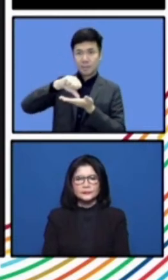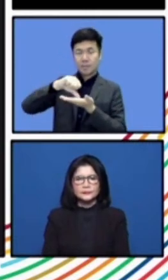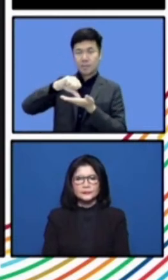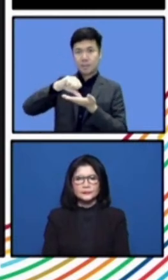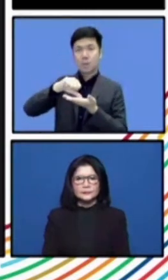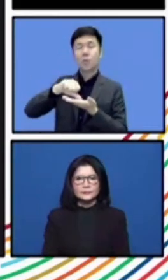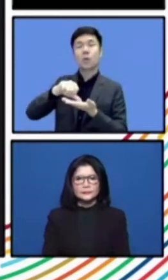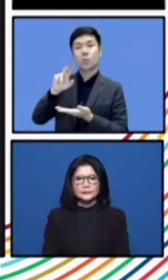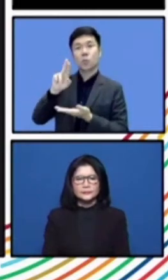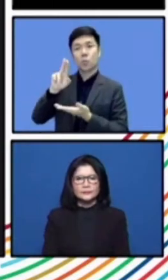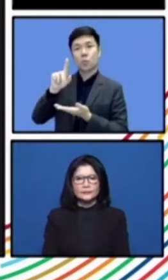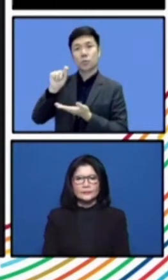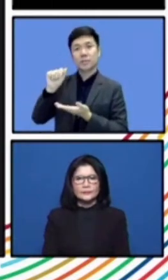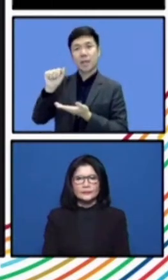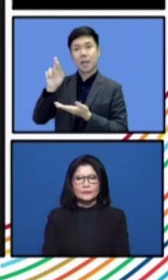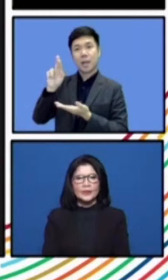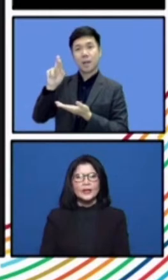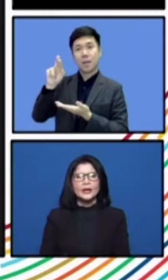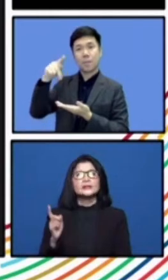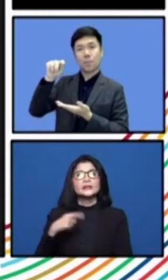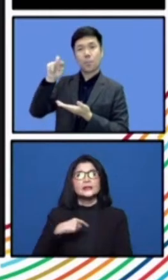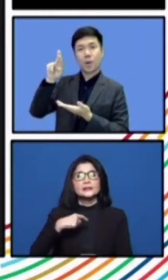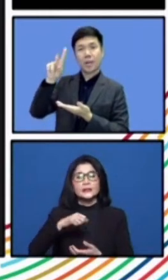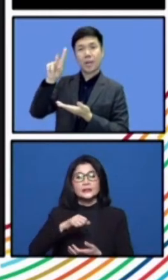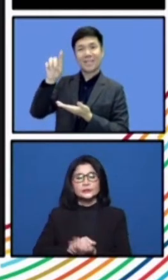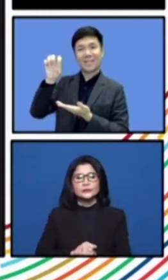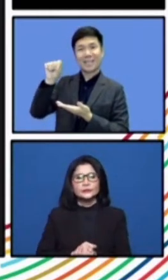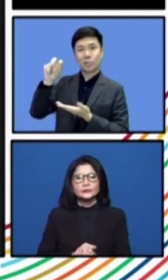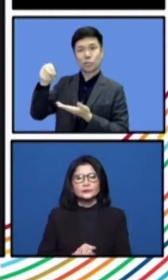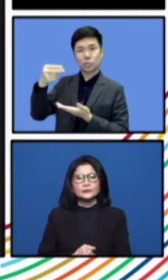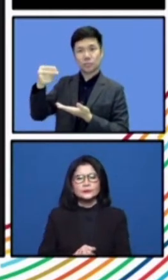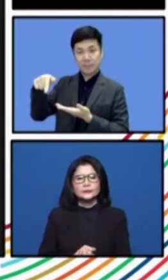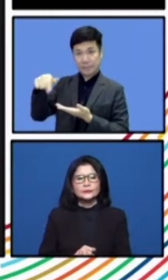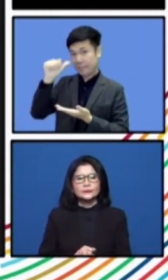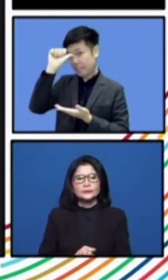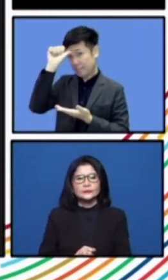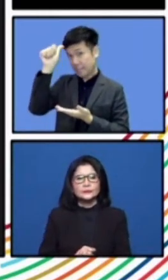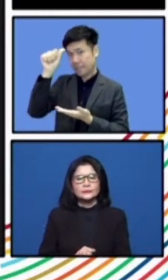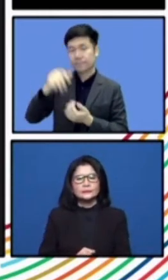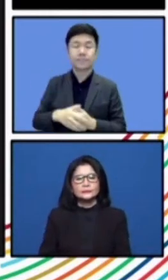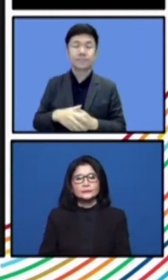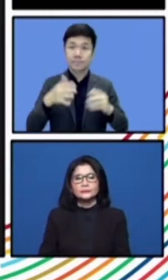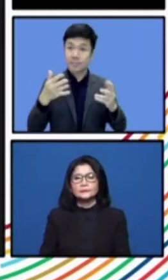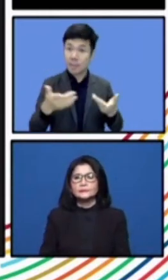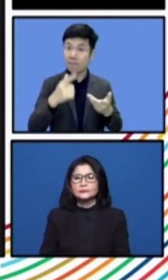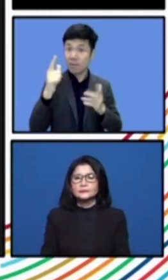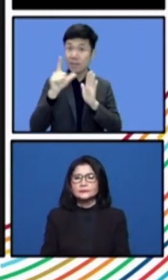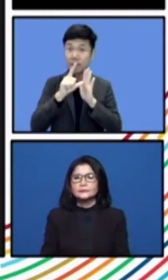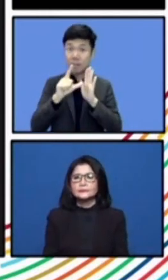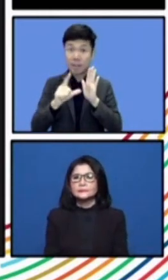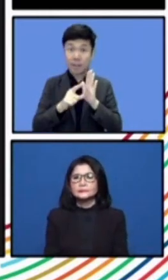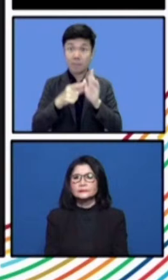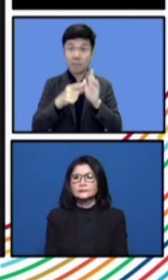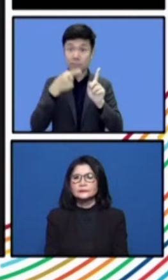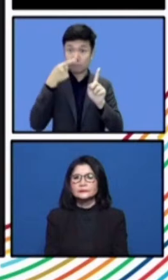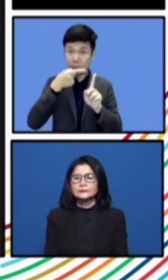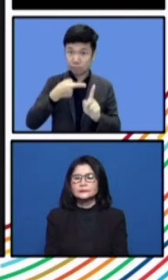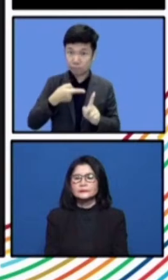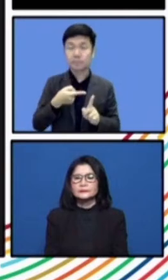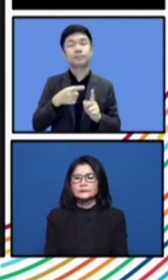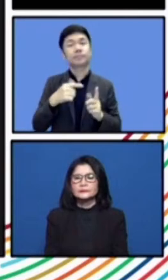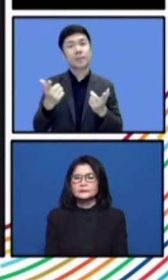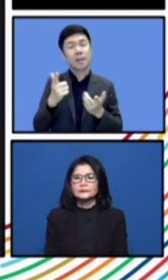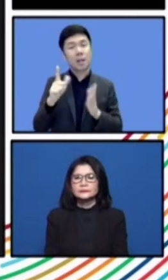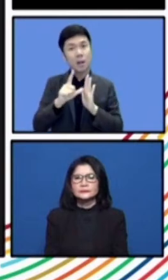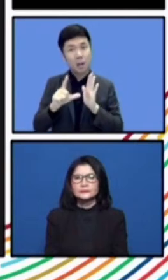province of India India has harmonized two of its disability specific legislations and is in the process